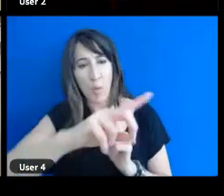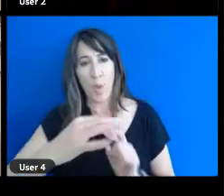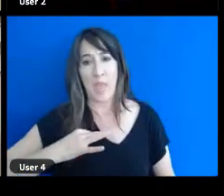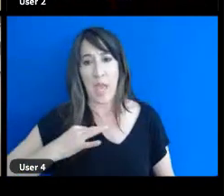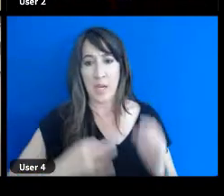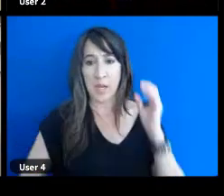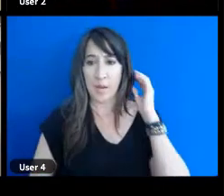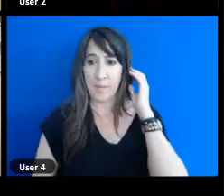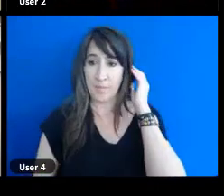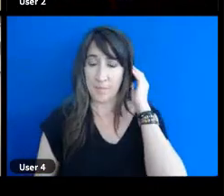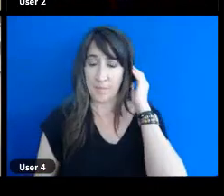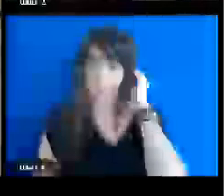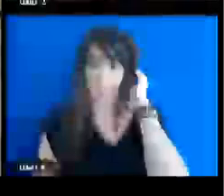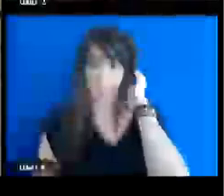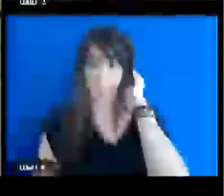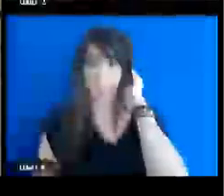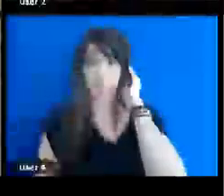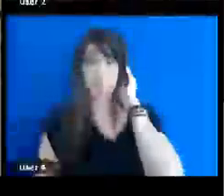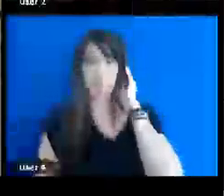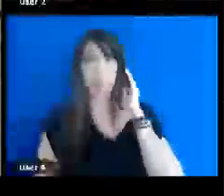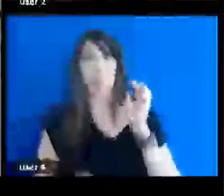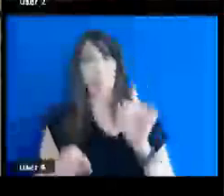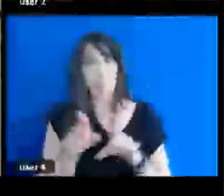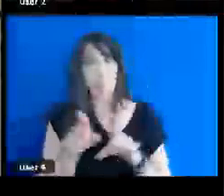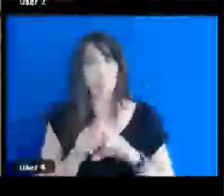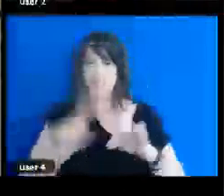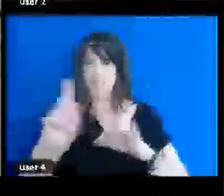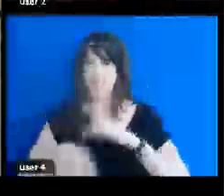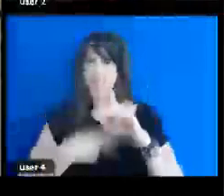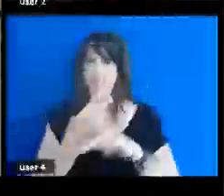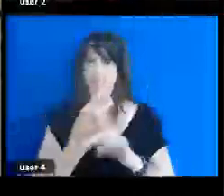employment relationship, disclosure can occur.